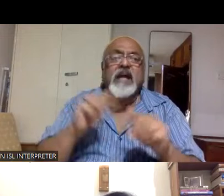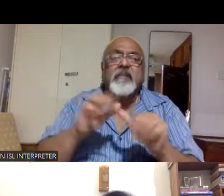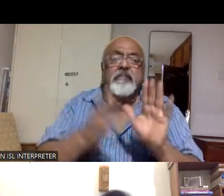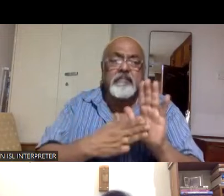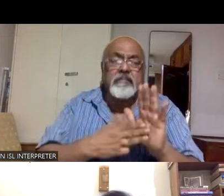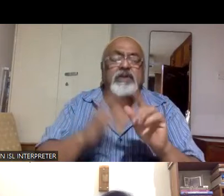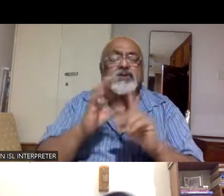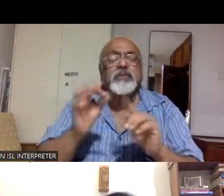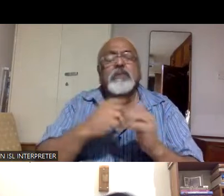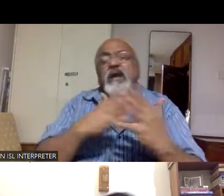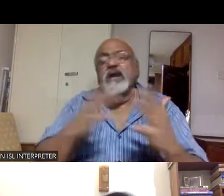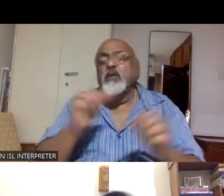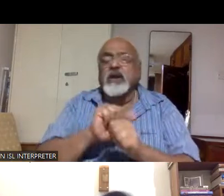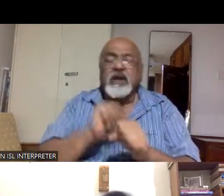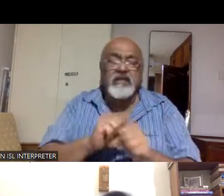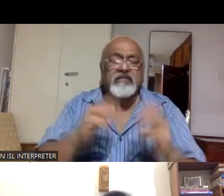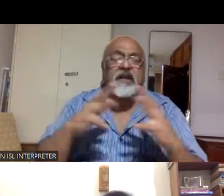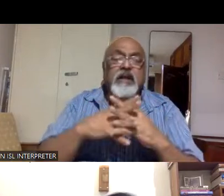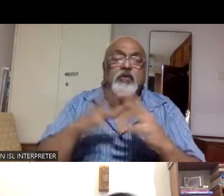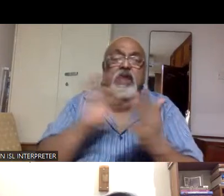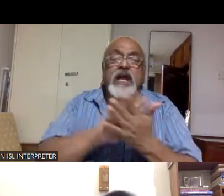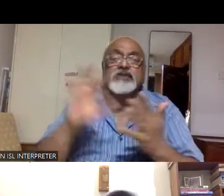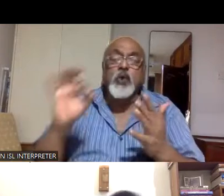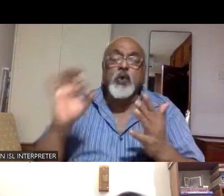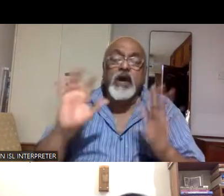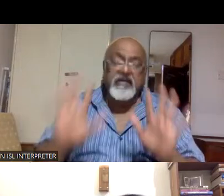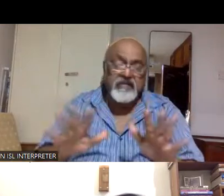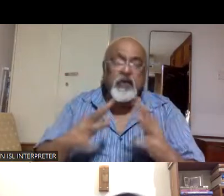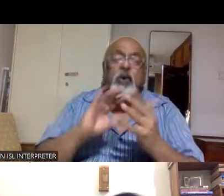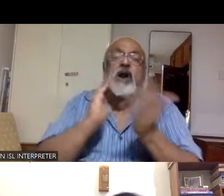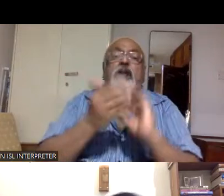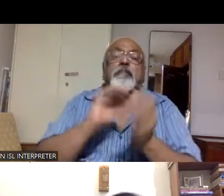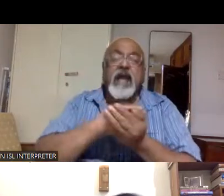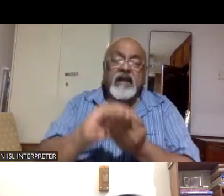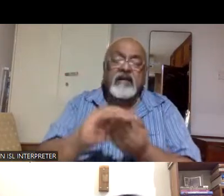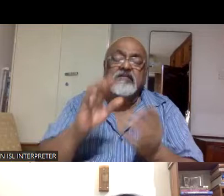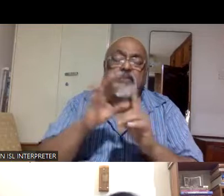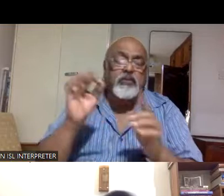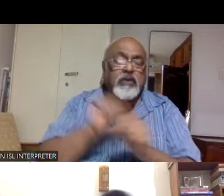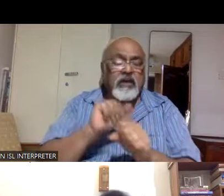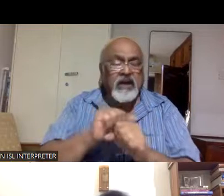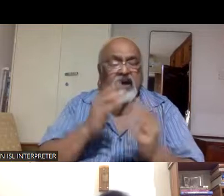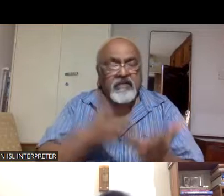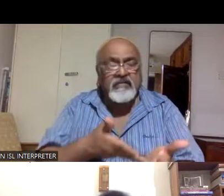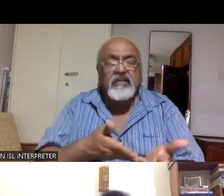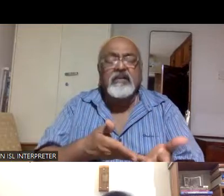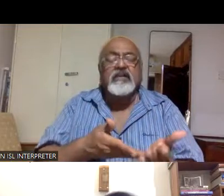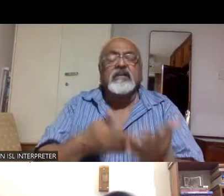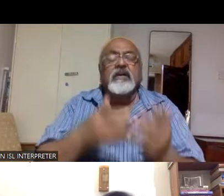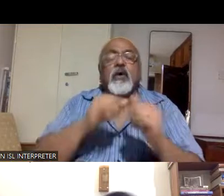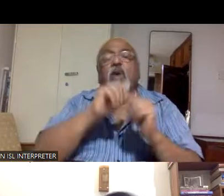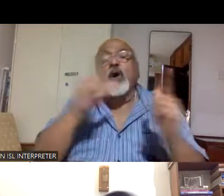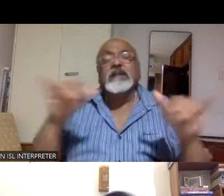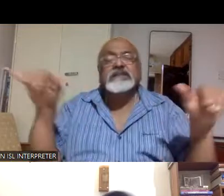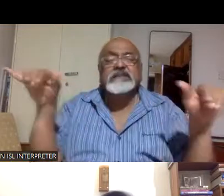that. World Health Organization and World Bank have done a lot of work on that. And they have all come to